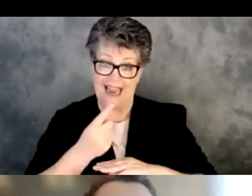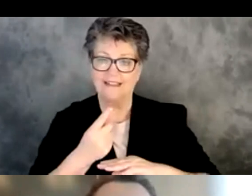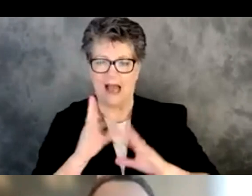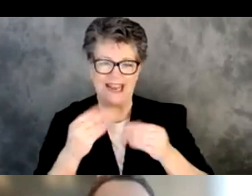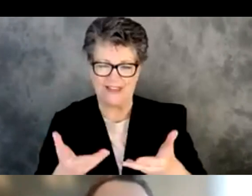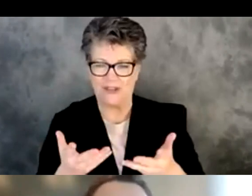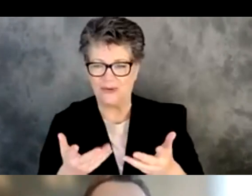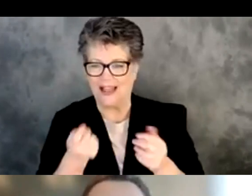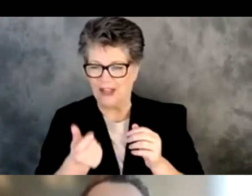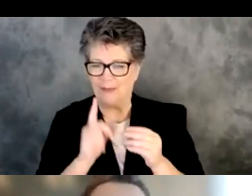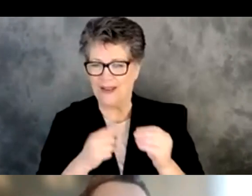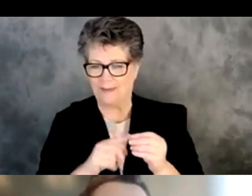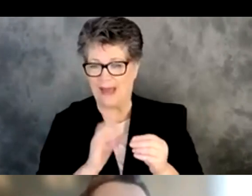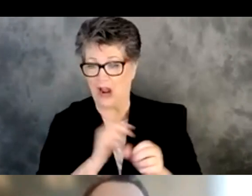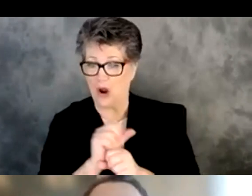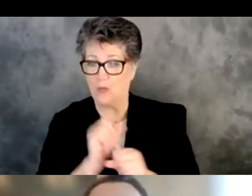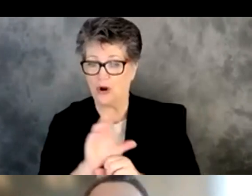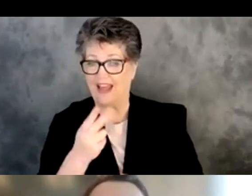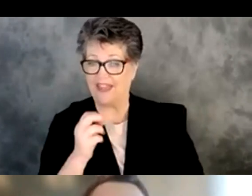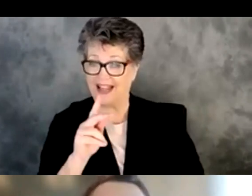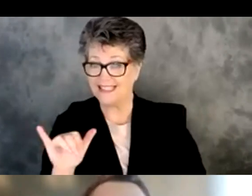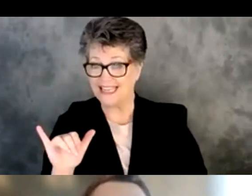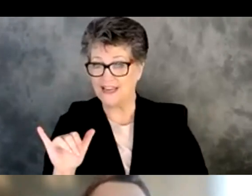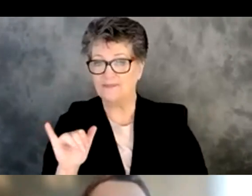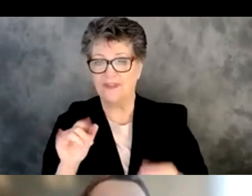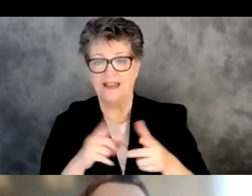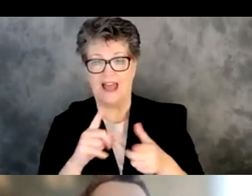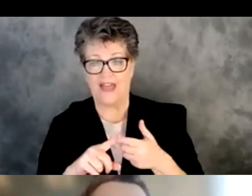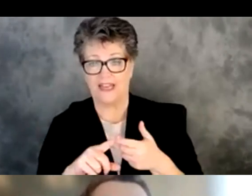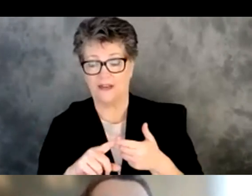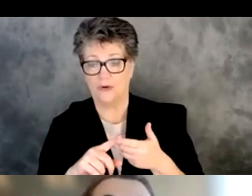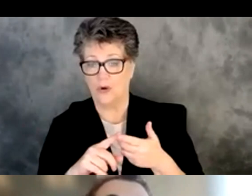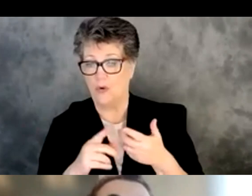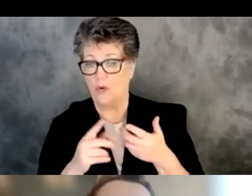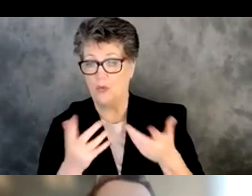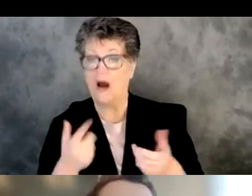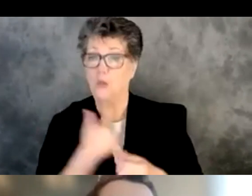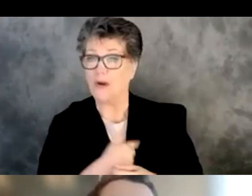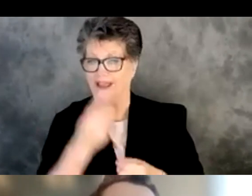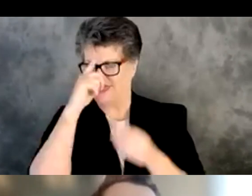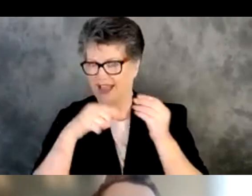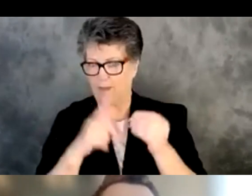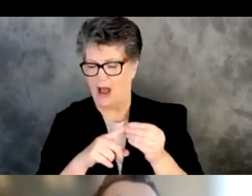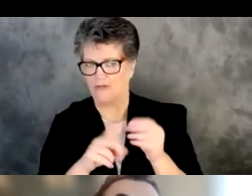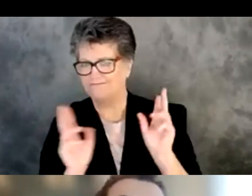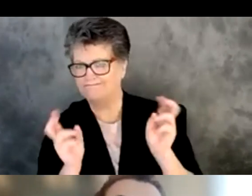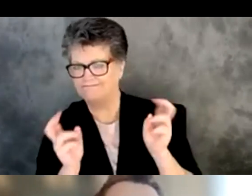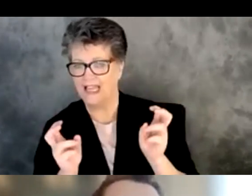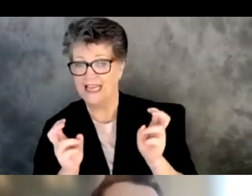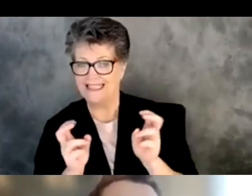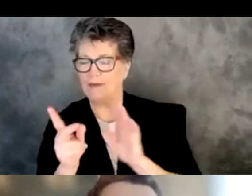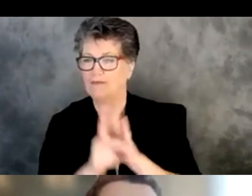little bit about our work at the Kelsey, and then what we think about is terms of some